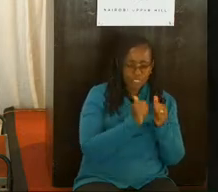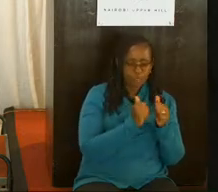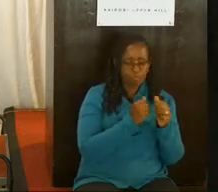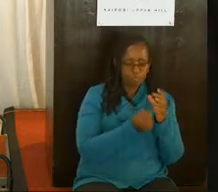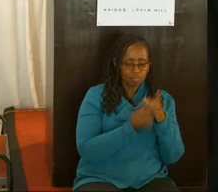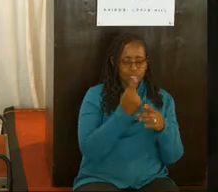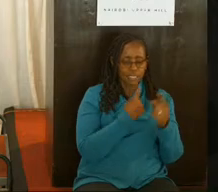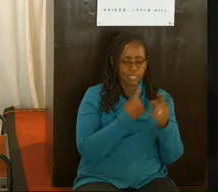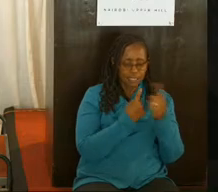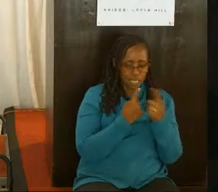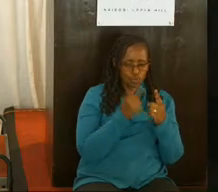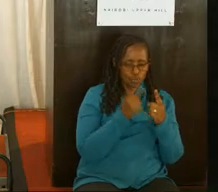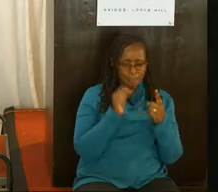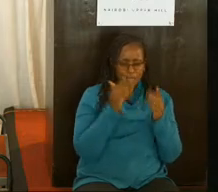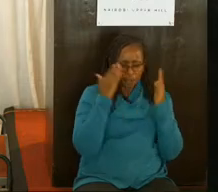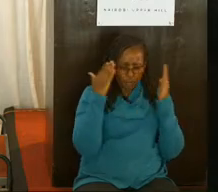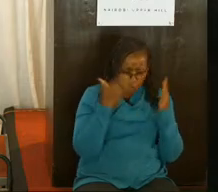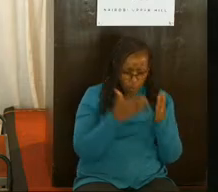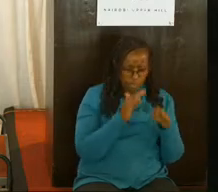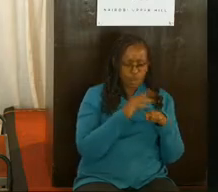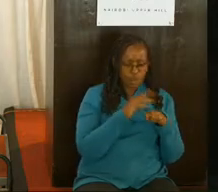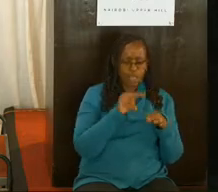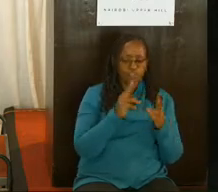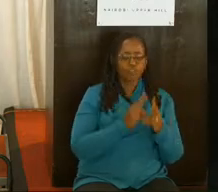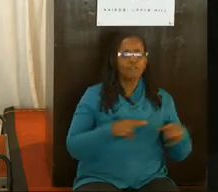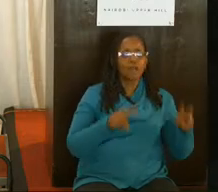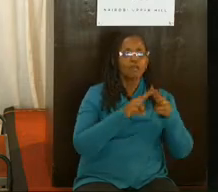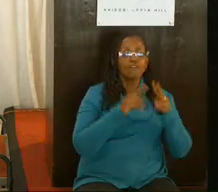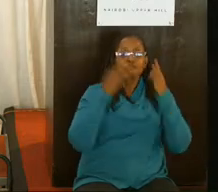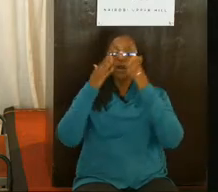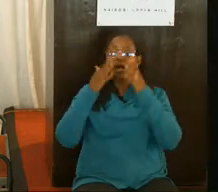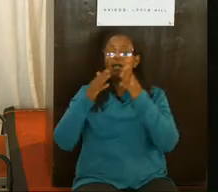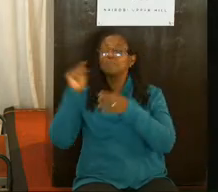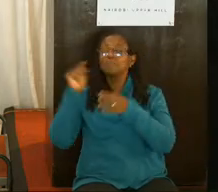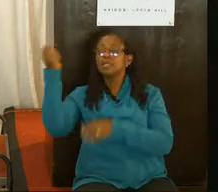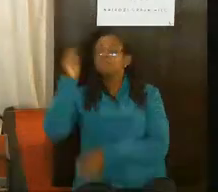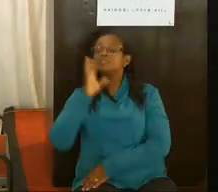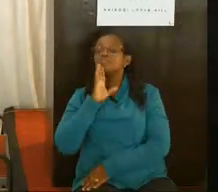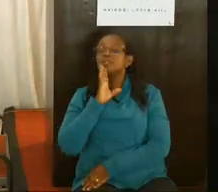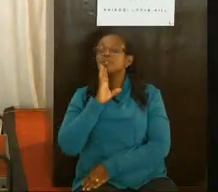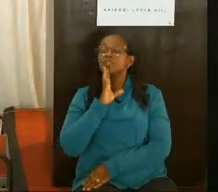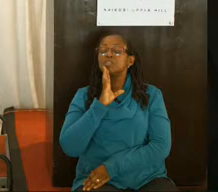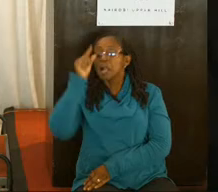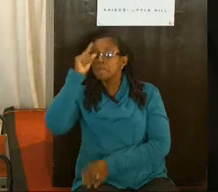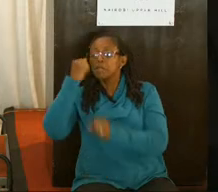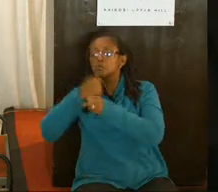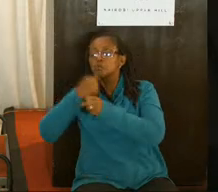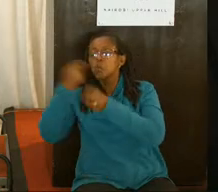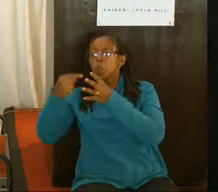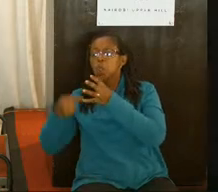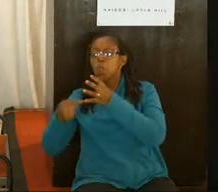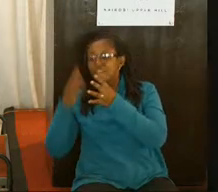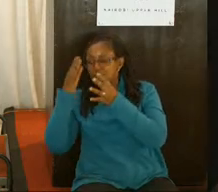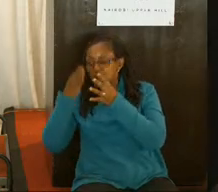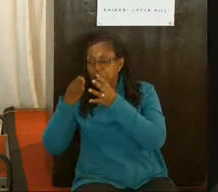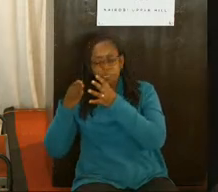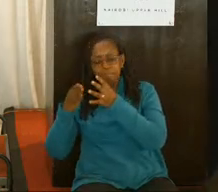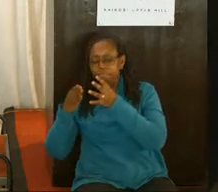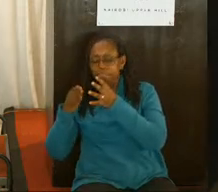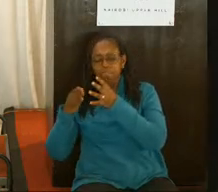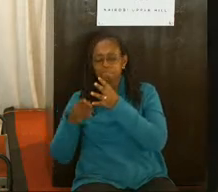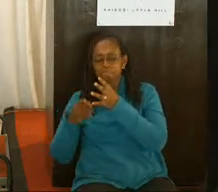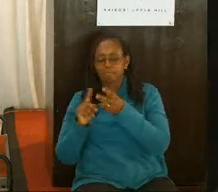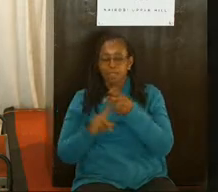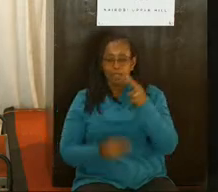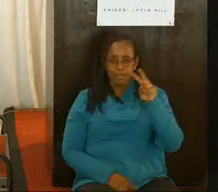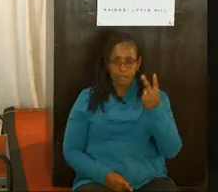country should be the focus should be on National values and not so much of what the president said in terms of what his government has done as a scorecard number